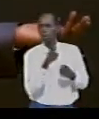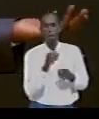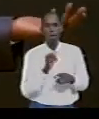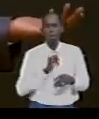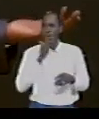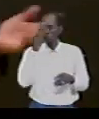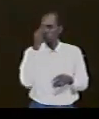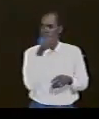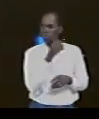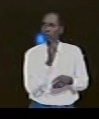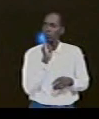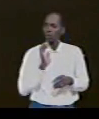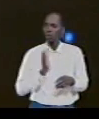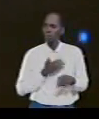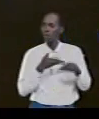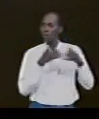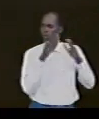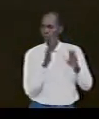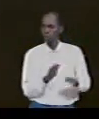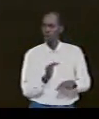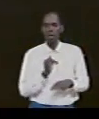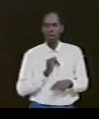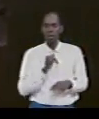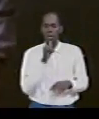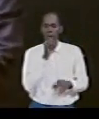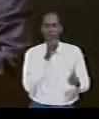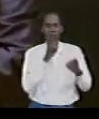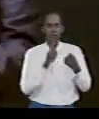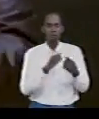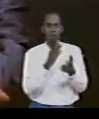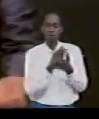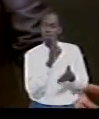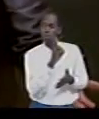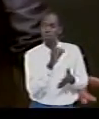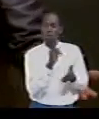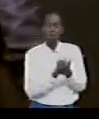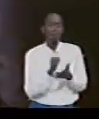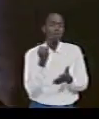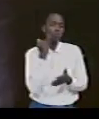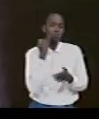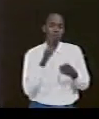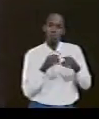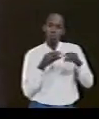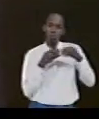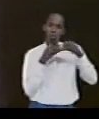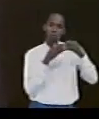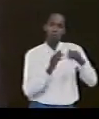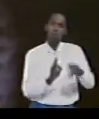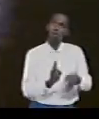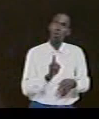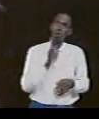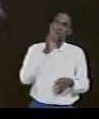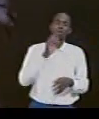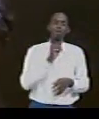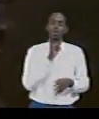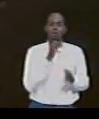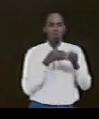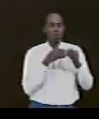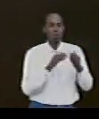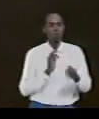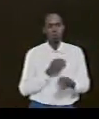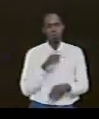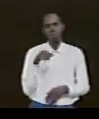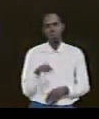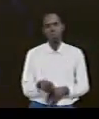our leaders. I'm talking to somebody who should lift us up, but is bringing us down. They will